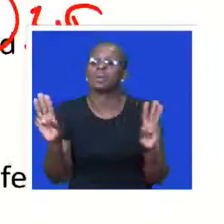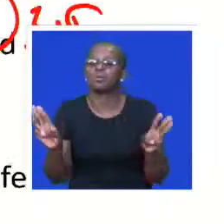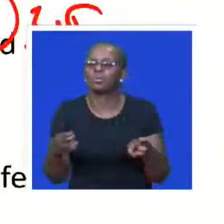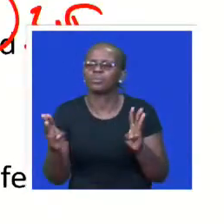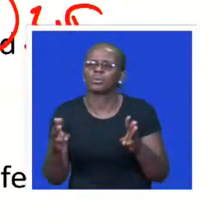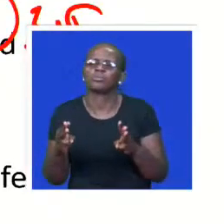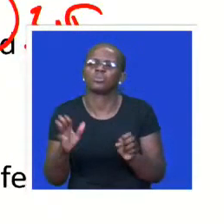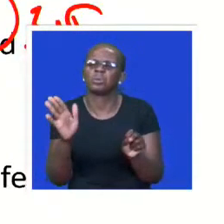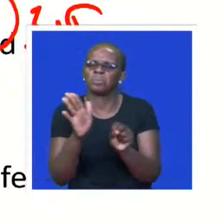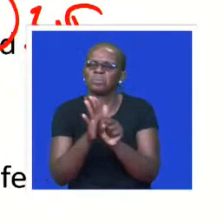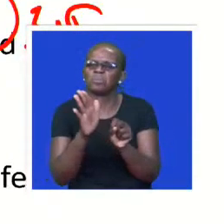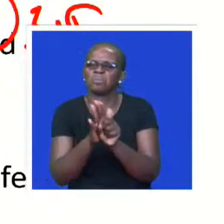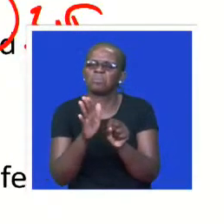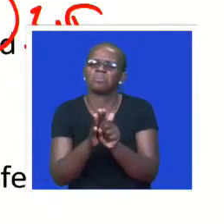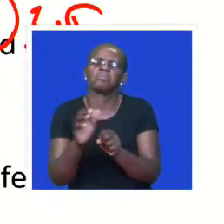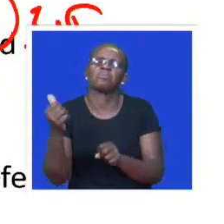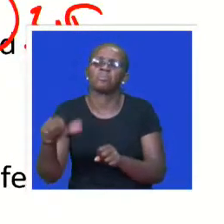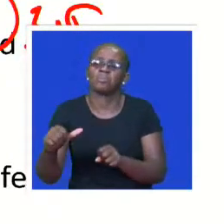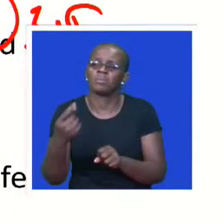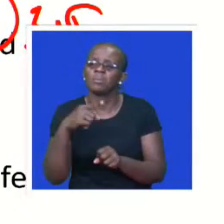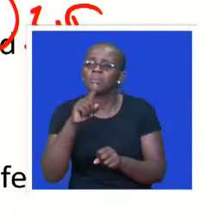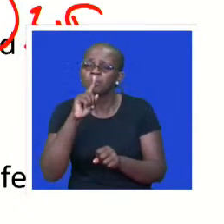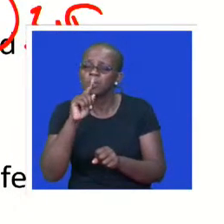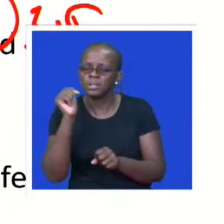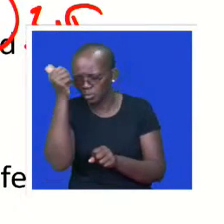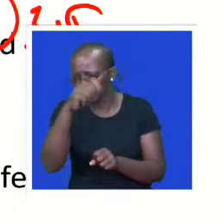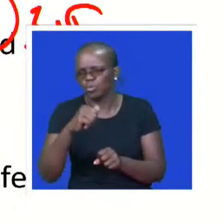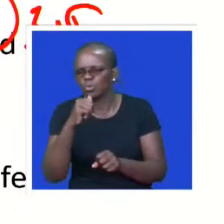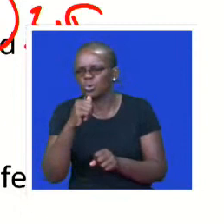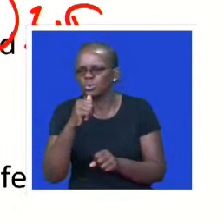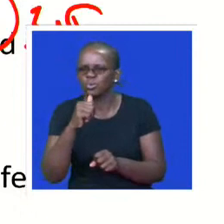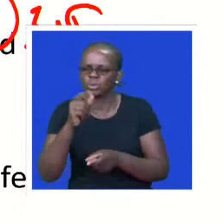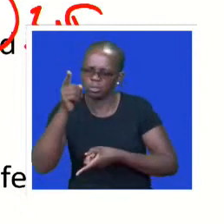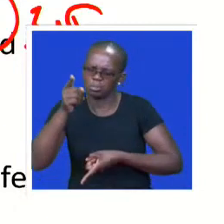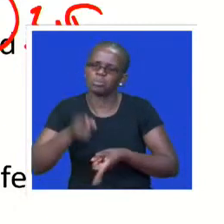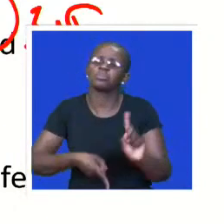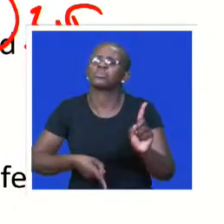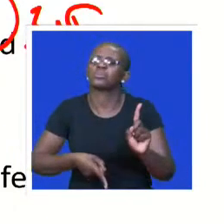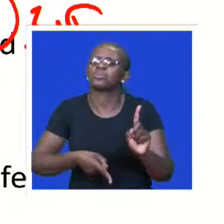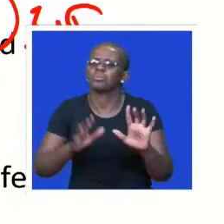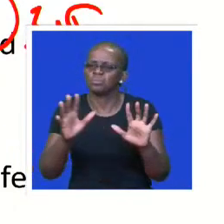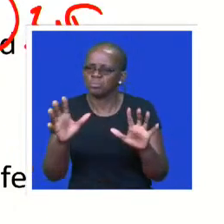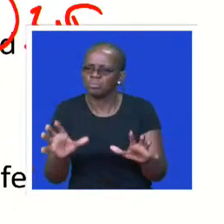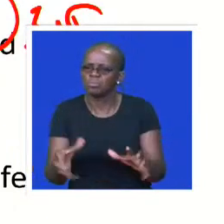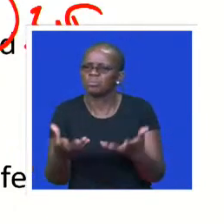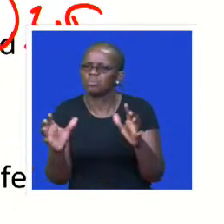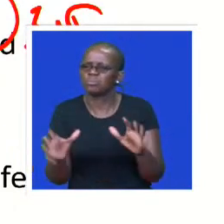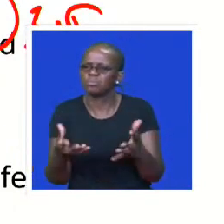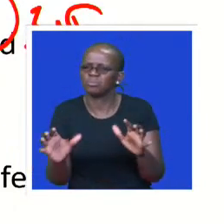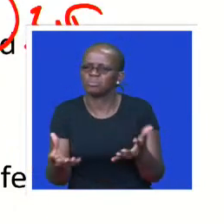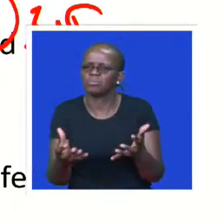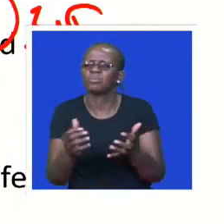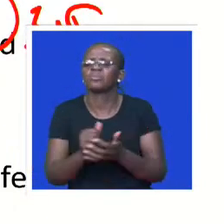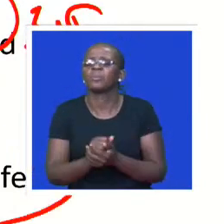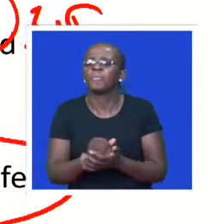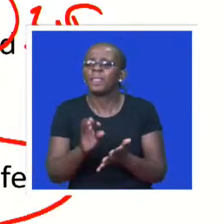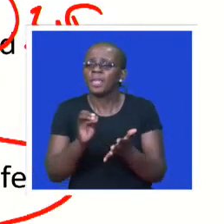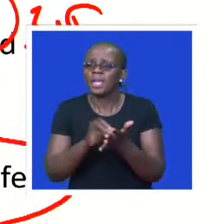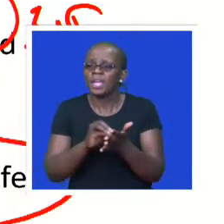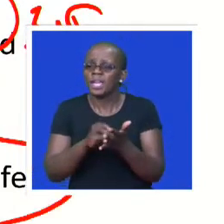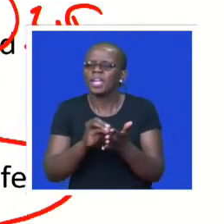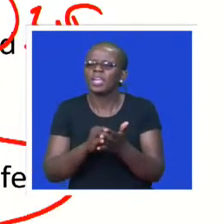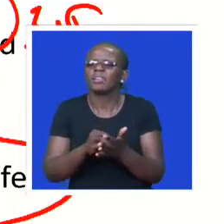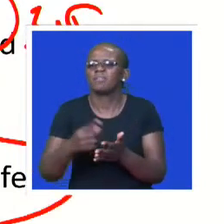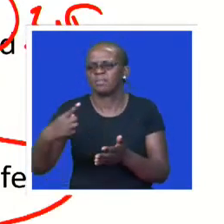them from the garden and further placed his cherubims to guard. Now there is another tree,